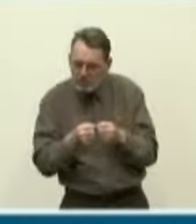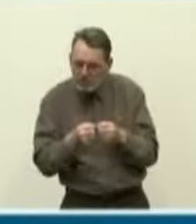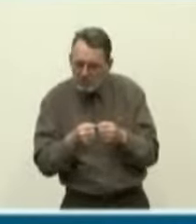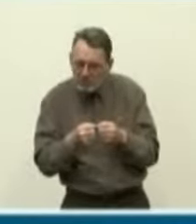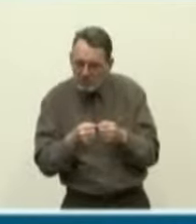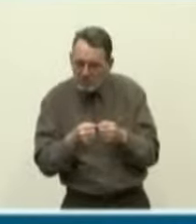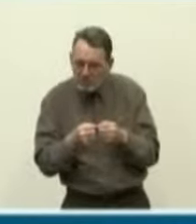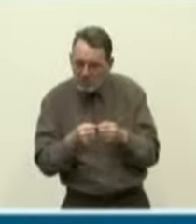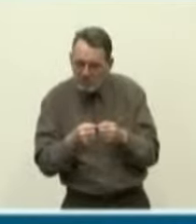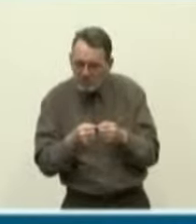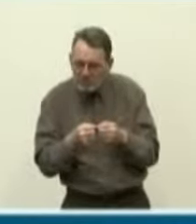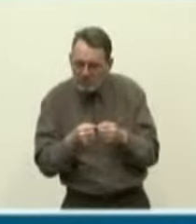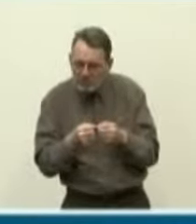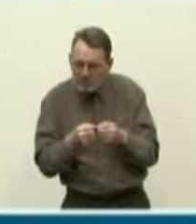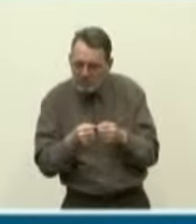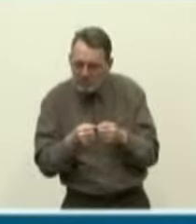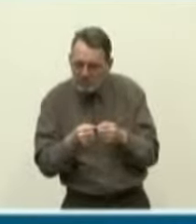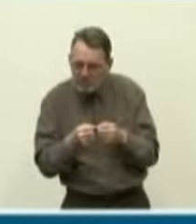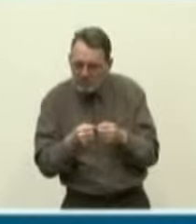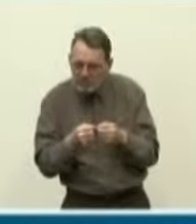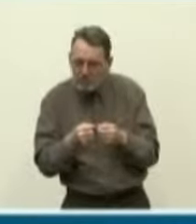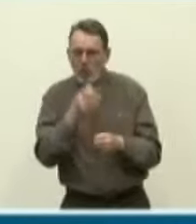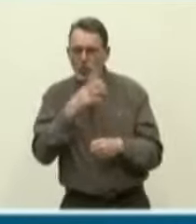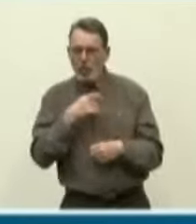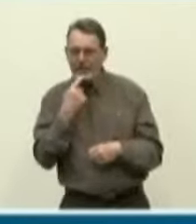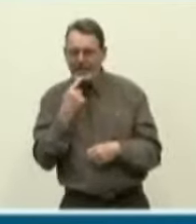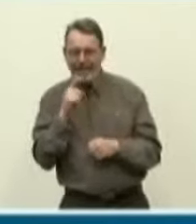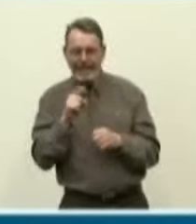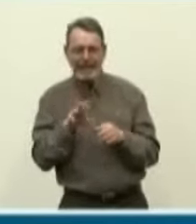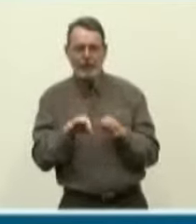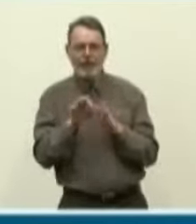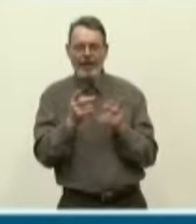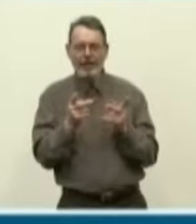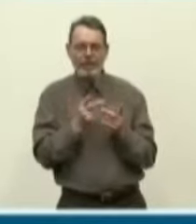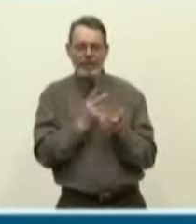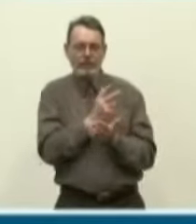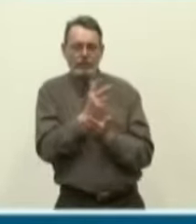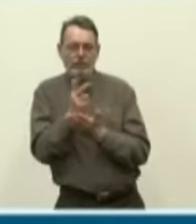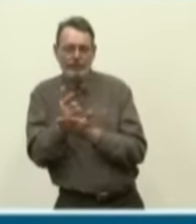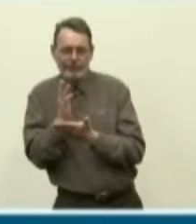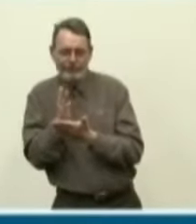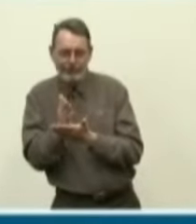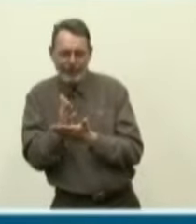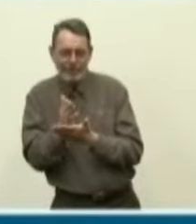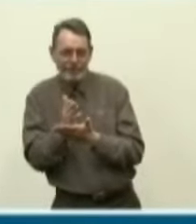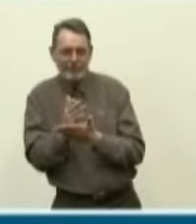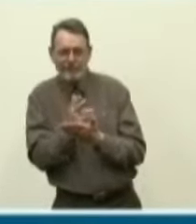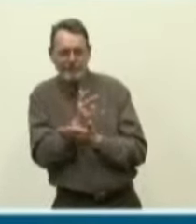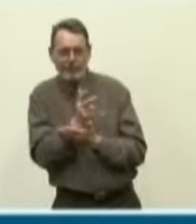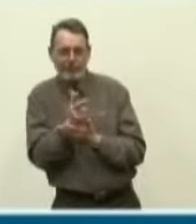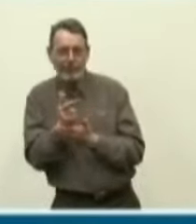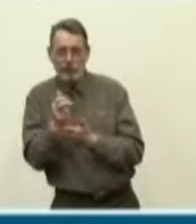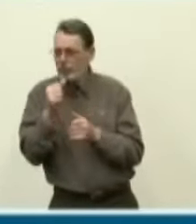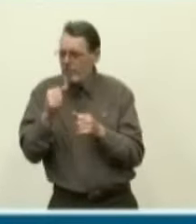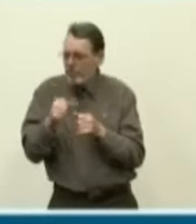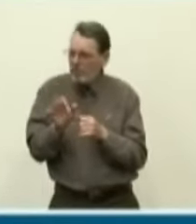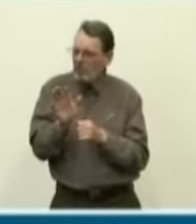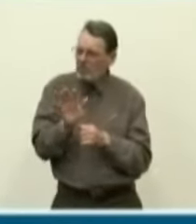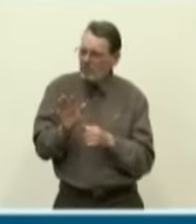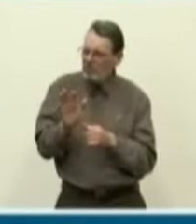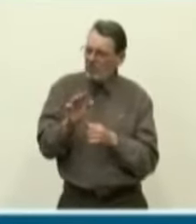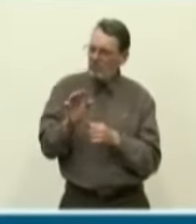27 Sorry, if you don't mind just giving me a moment, I need to find a place that I can stop so that I'm not. Do you remember from your memory, like